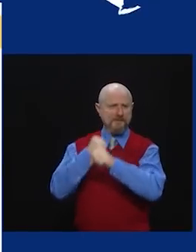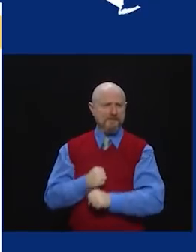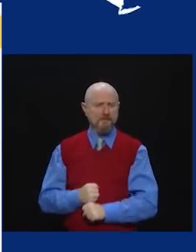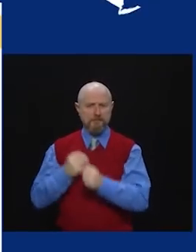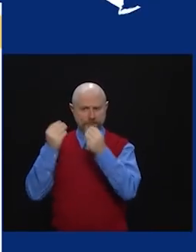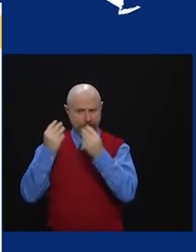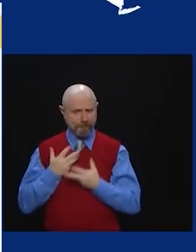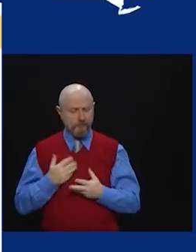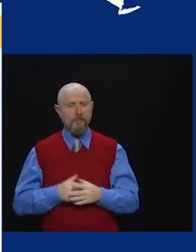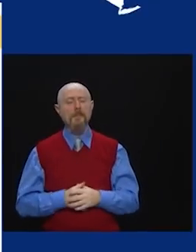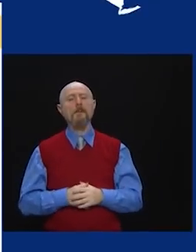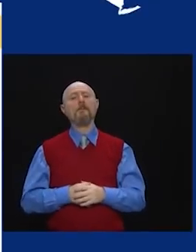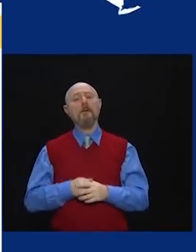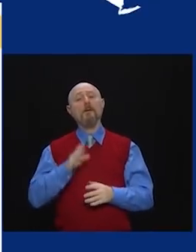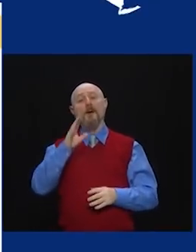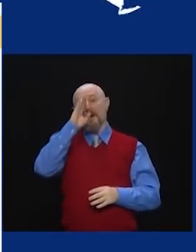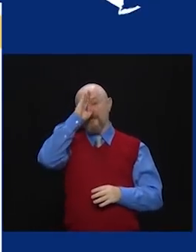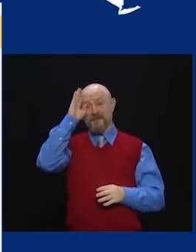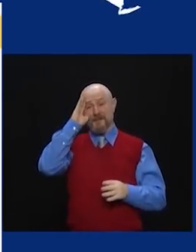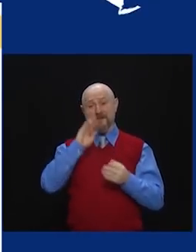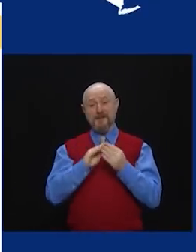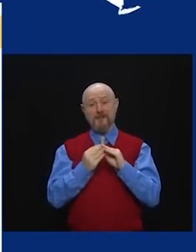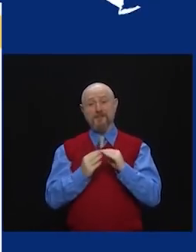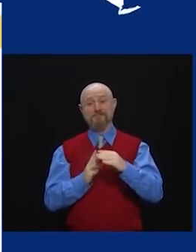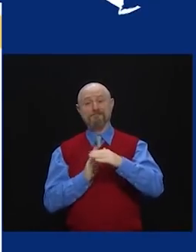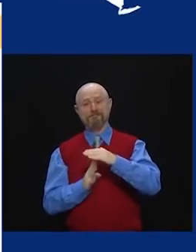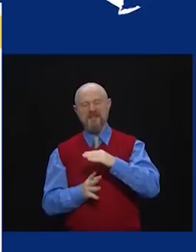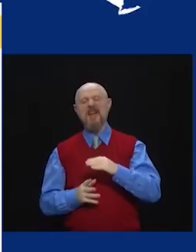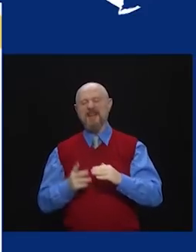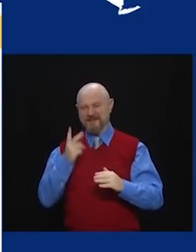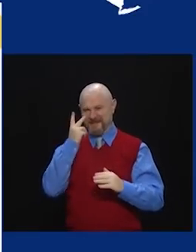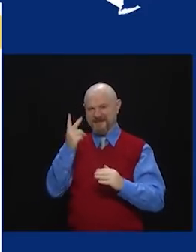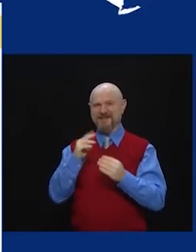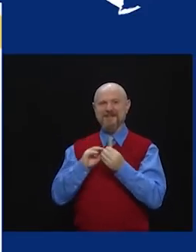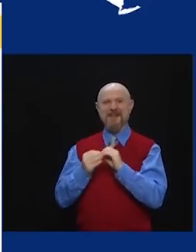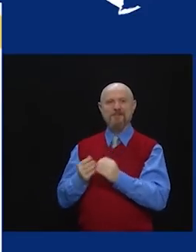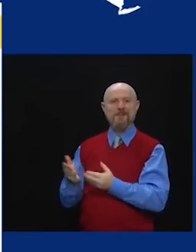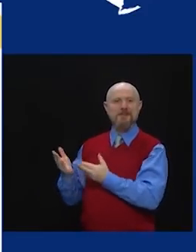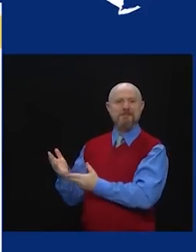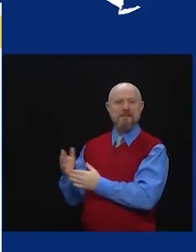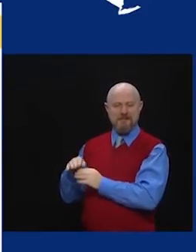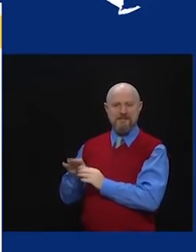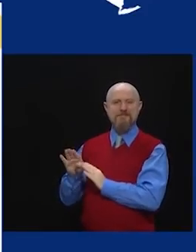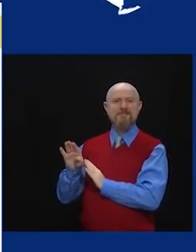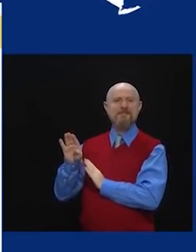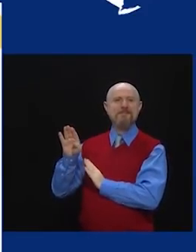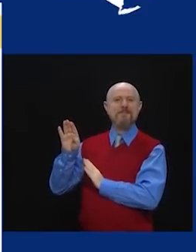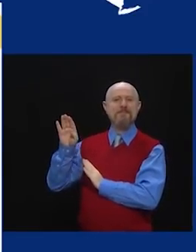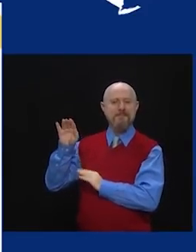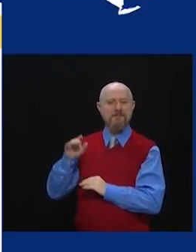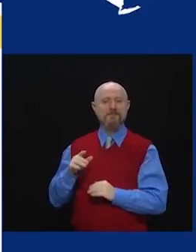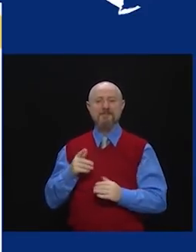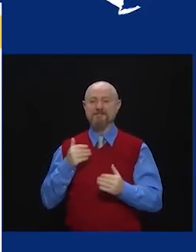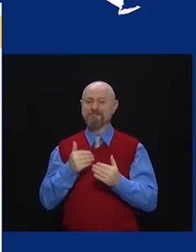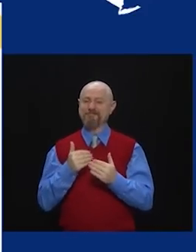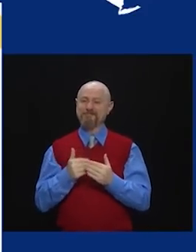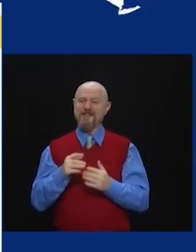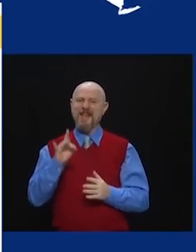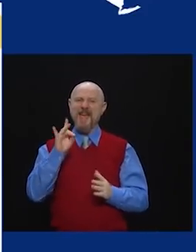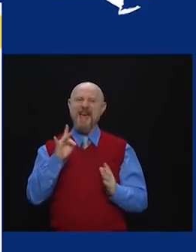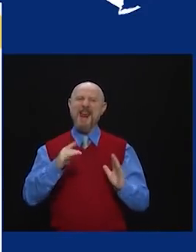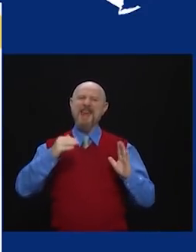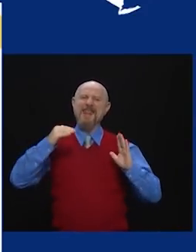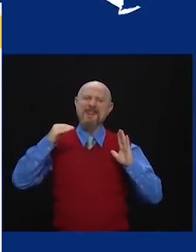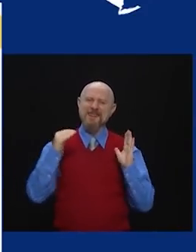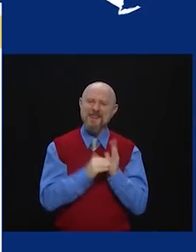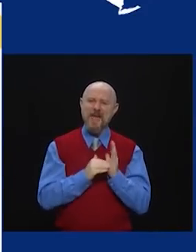So our hospitalizations continue to rise, closing on 8,000, which is not a milestone we hope